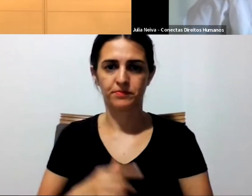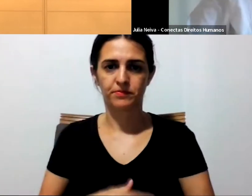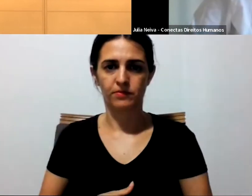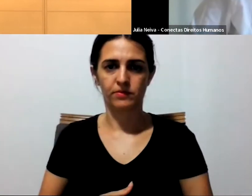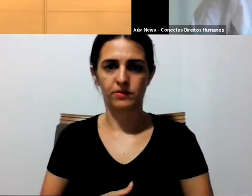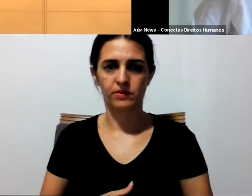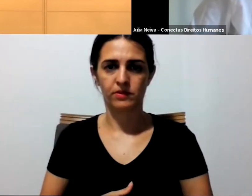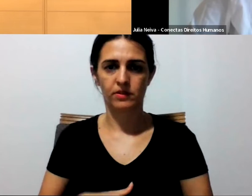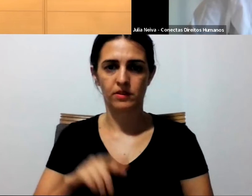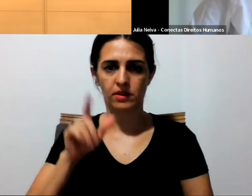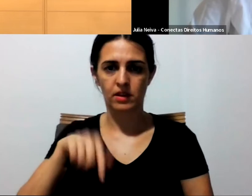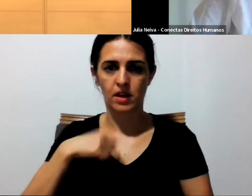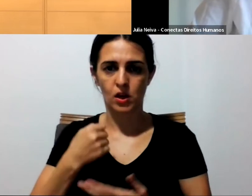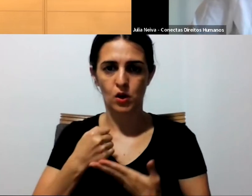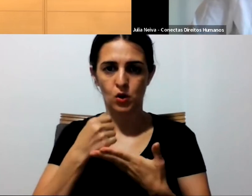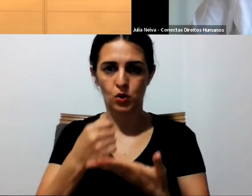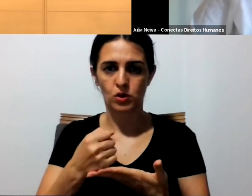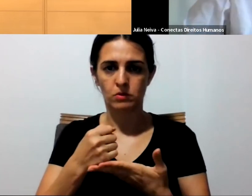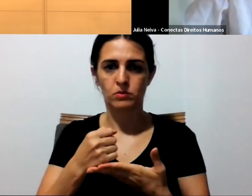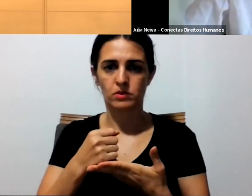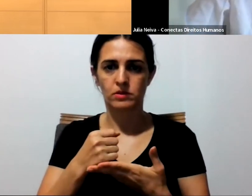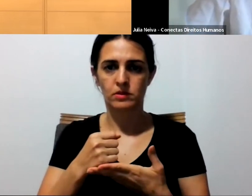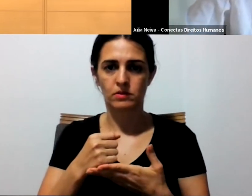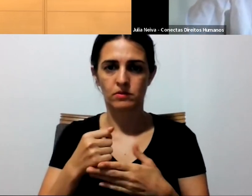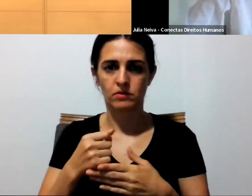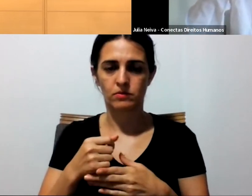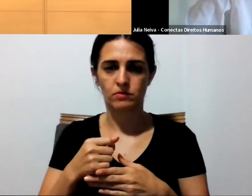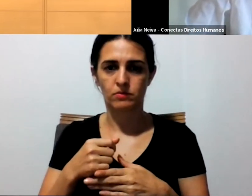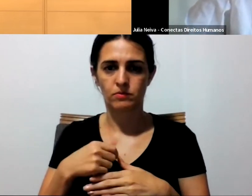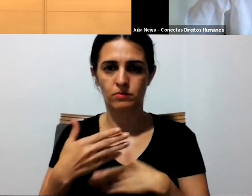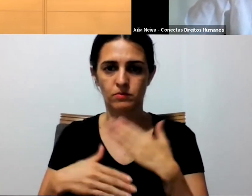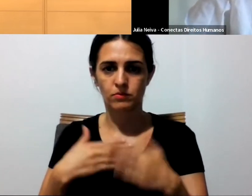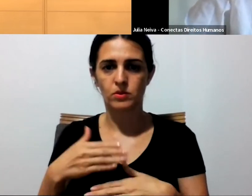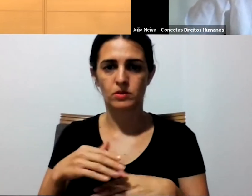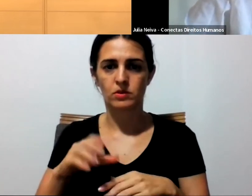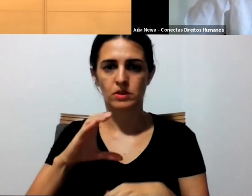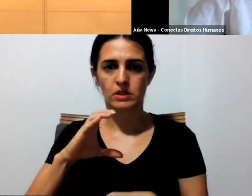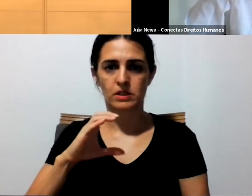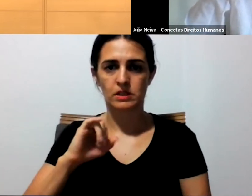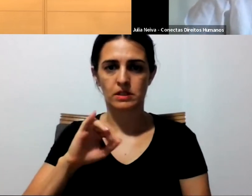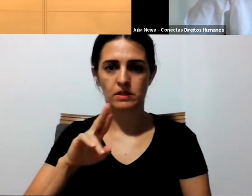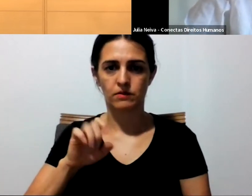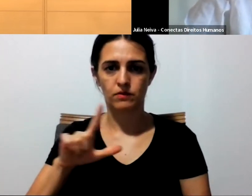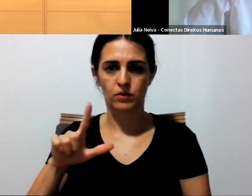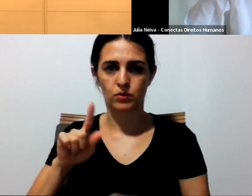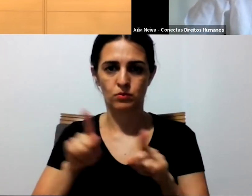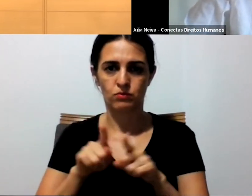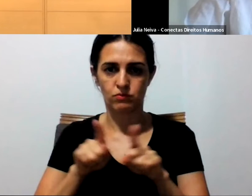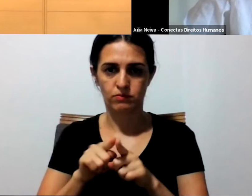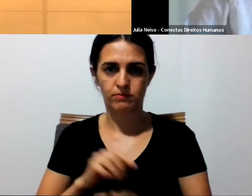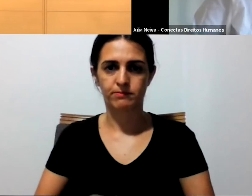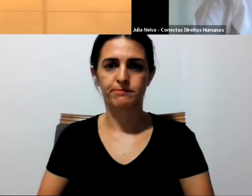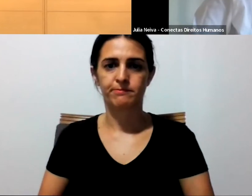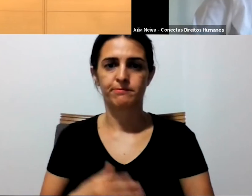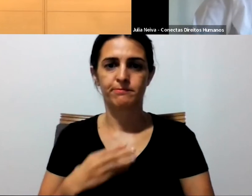here, because many of the things mentioned will be part of the accession process and will be discussed during accession.